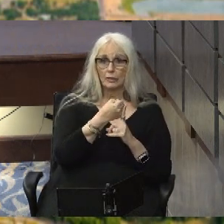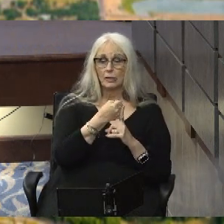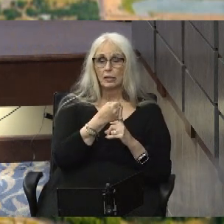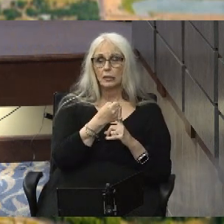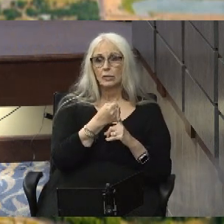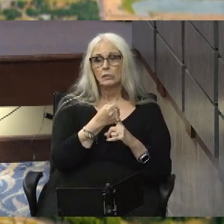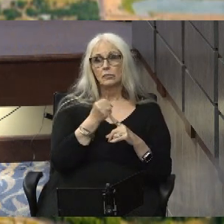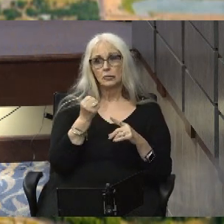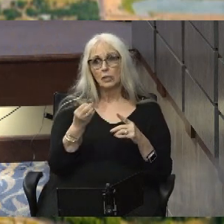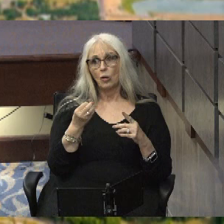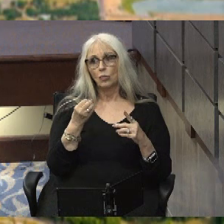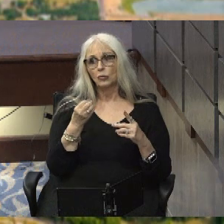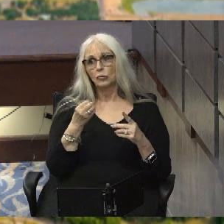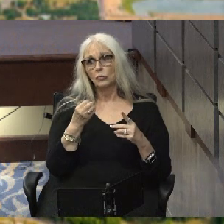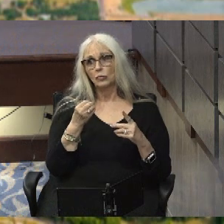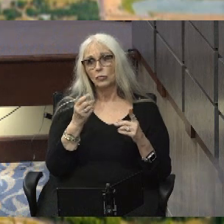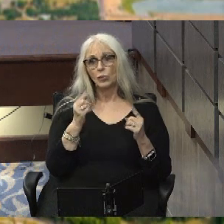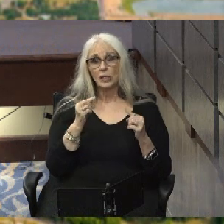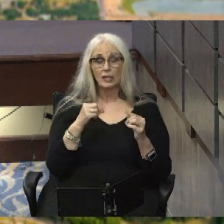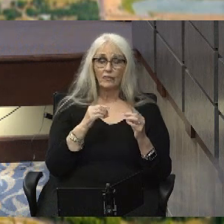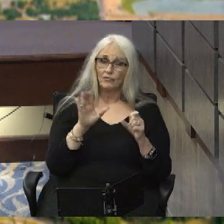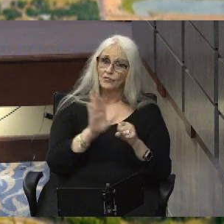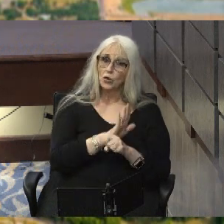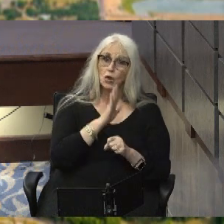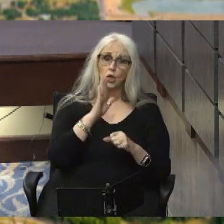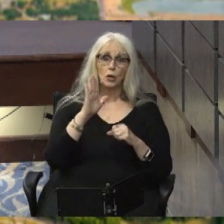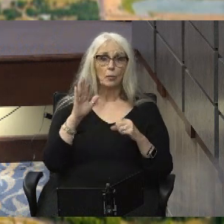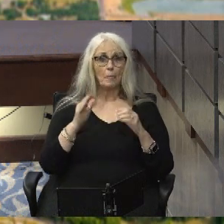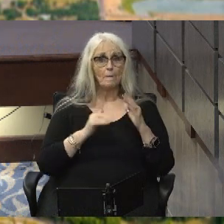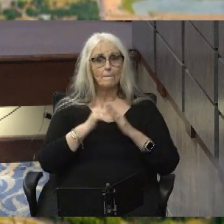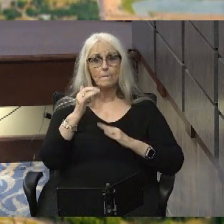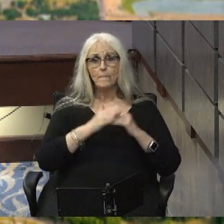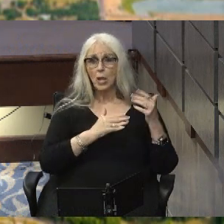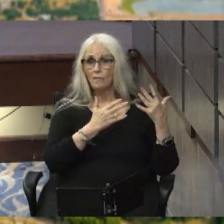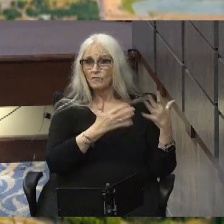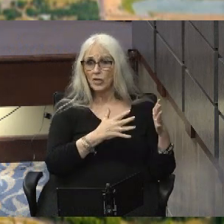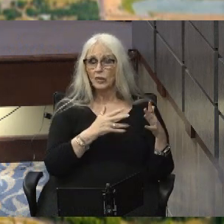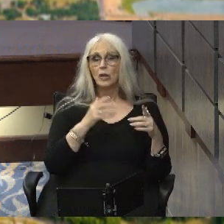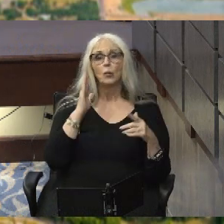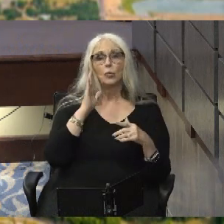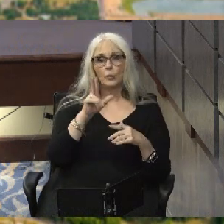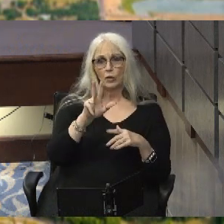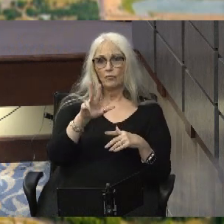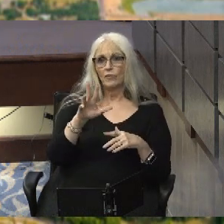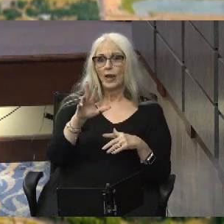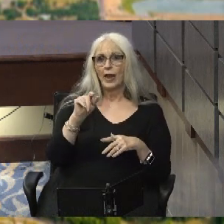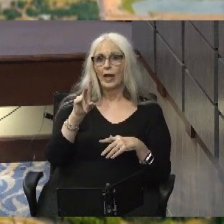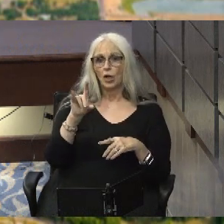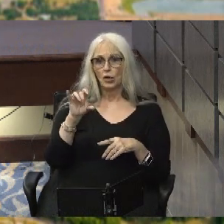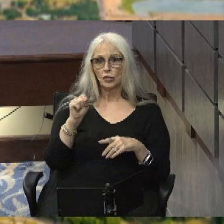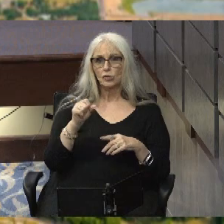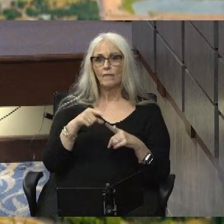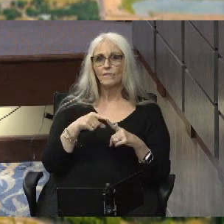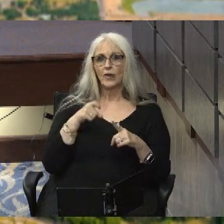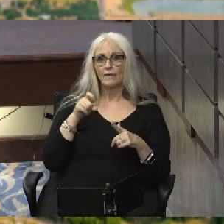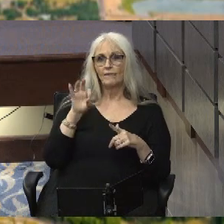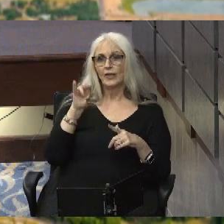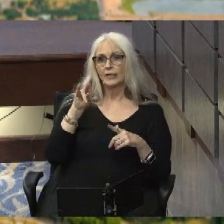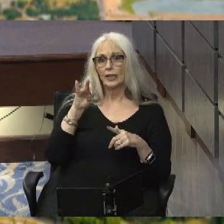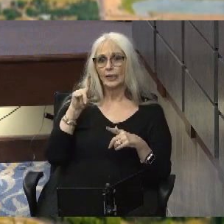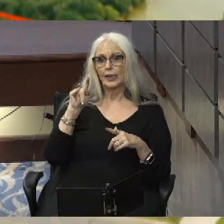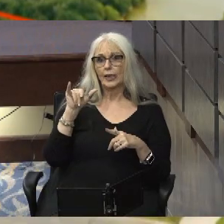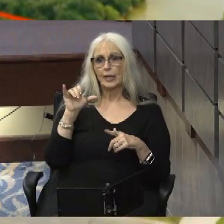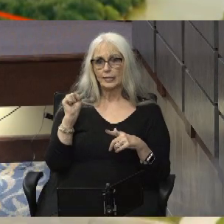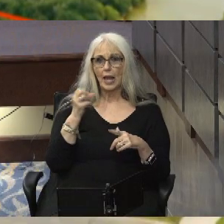and we will be, even when it's fully built out, still over 35 acres away from between facilities and